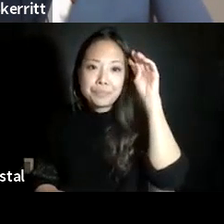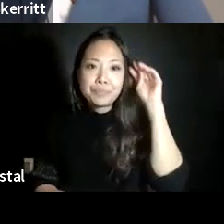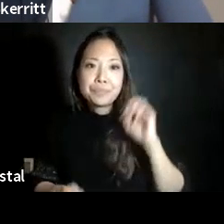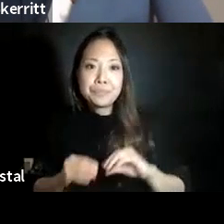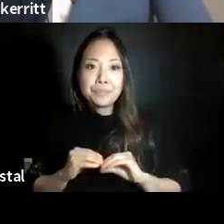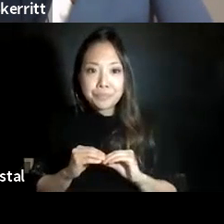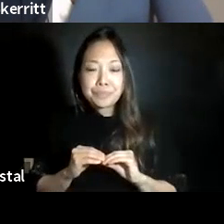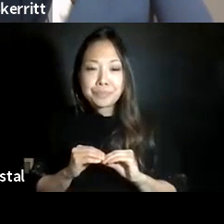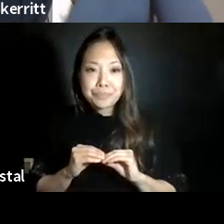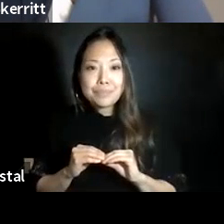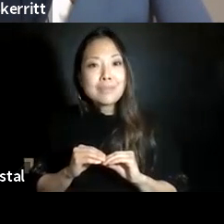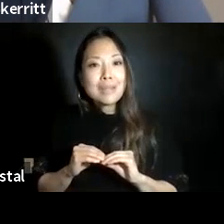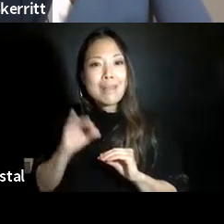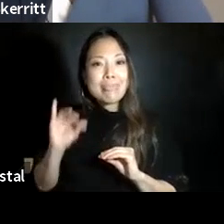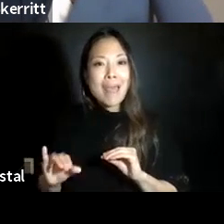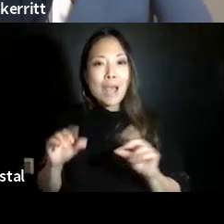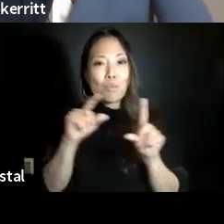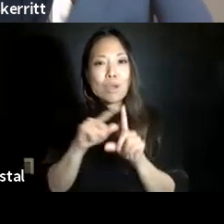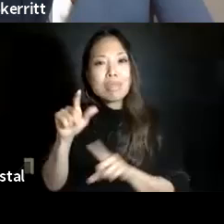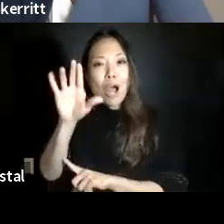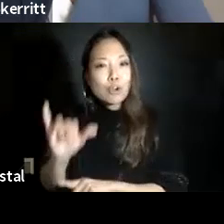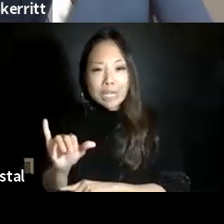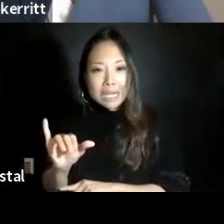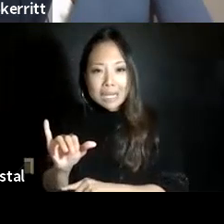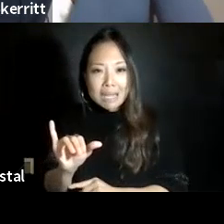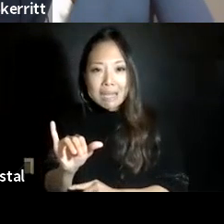gut, just seemed very arbitrary.